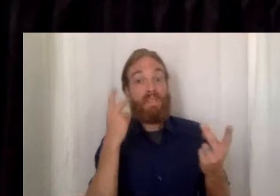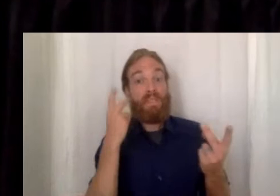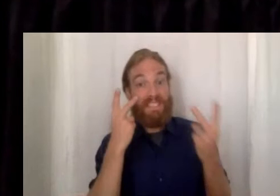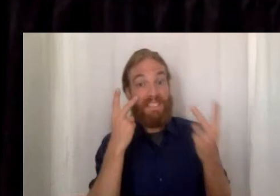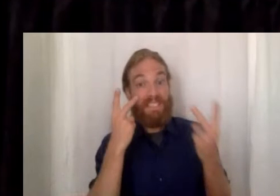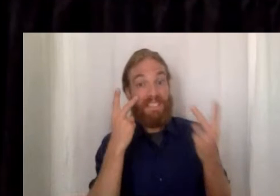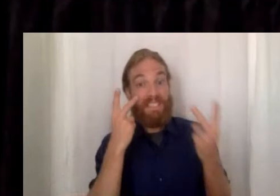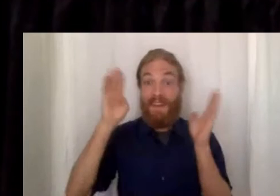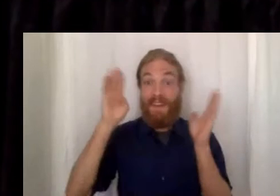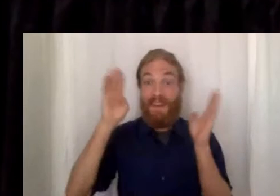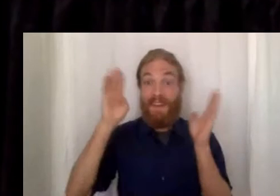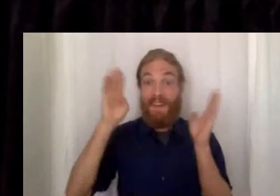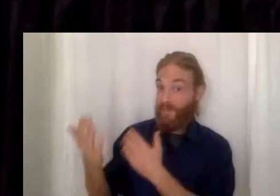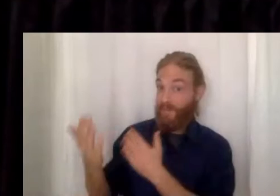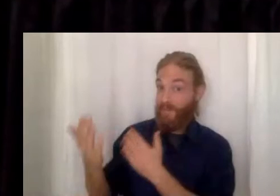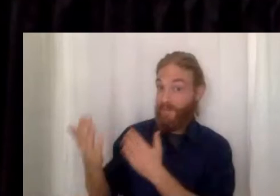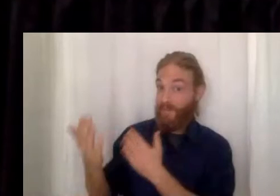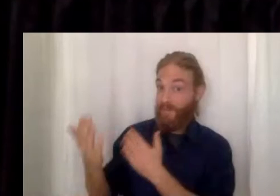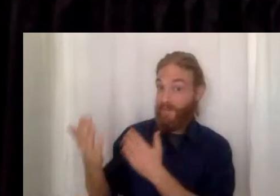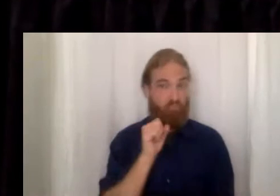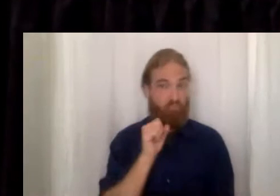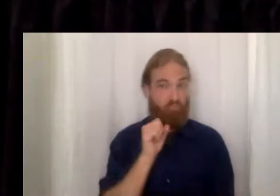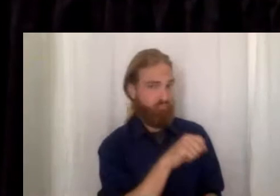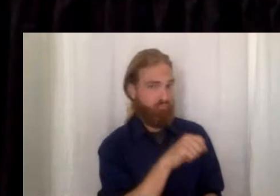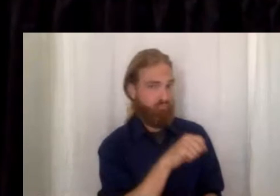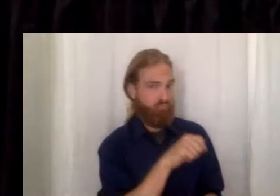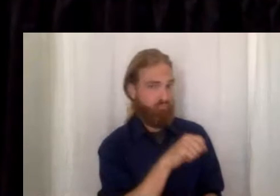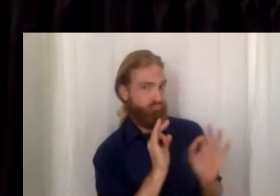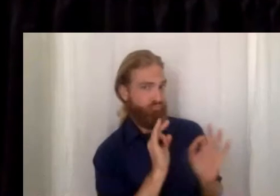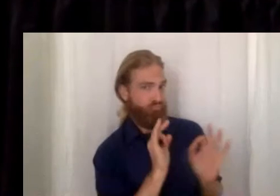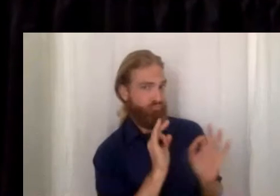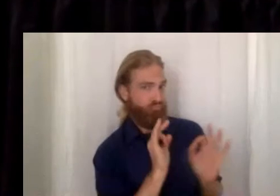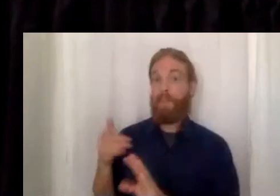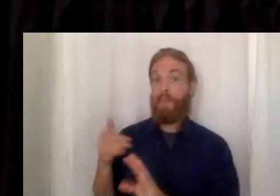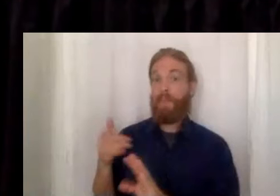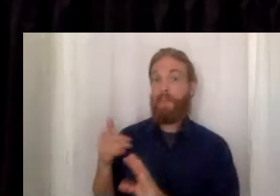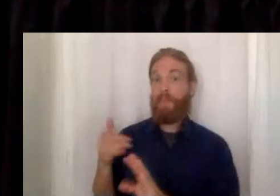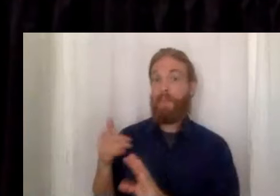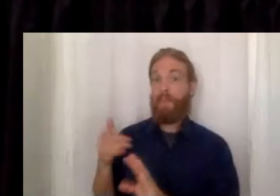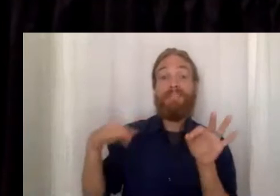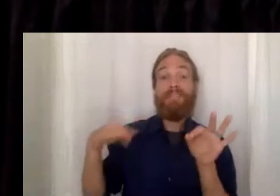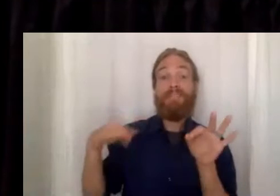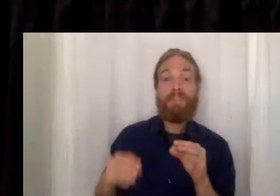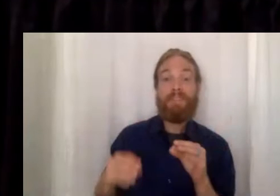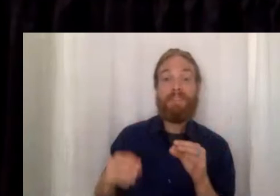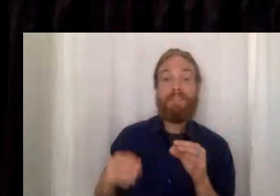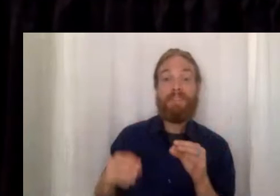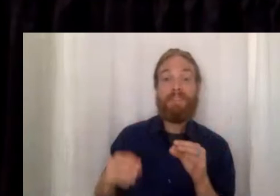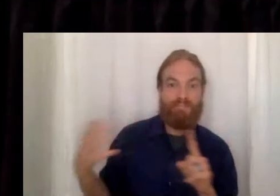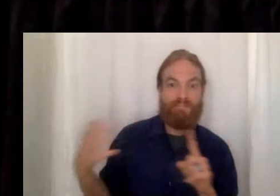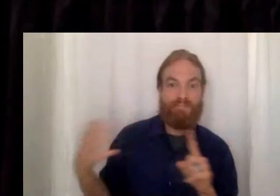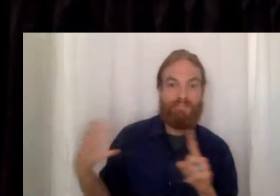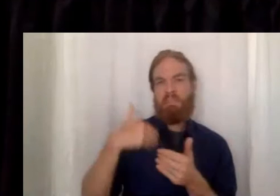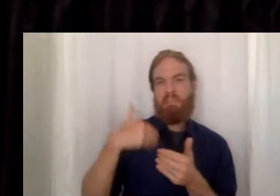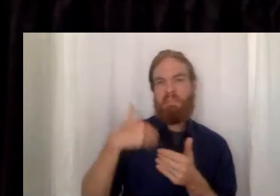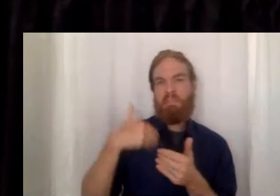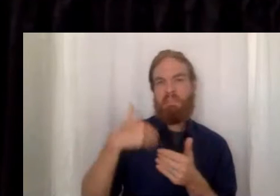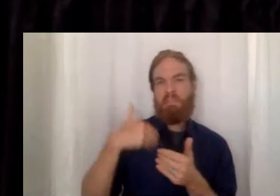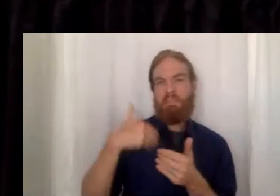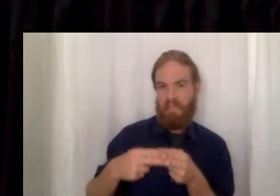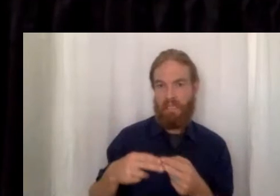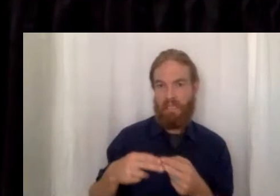Perfect. Before going on into the visuals that we have today, I just want to give a brief high-level bullet point highlights. We are